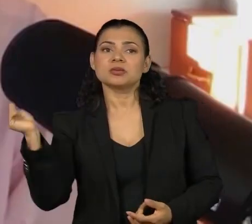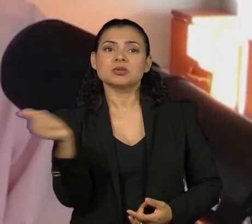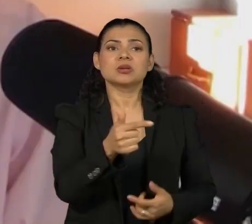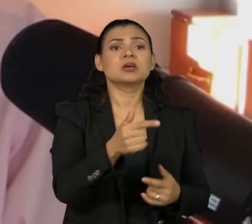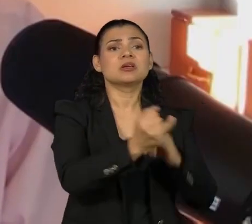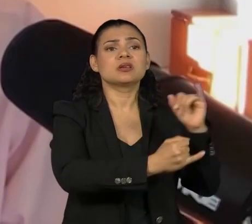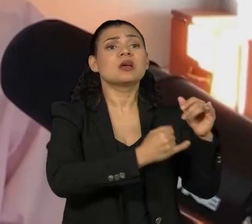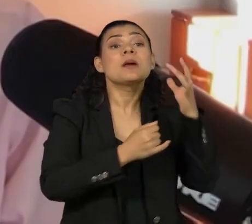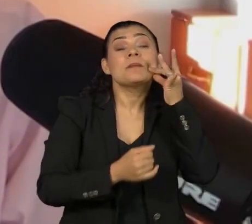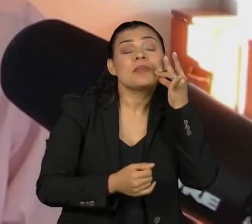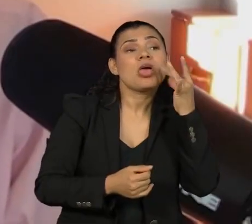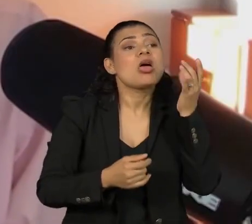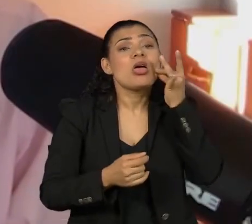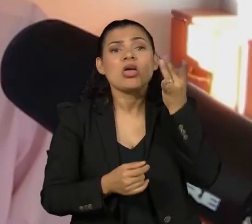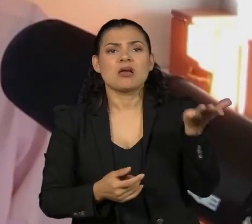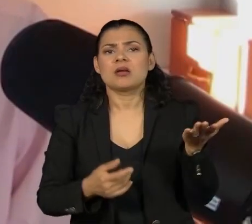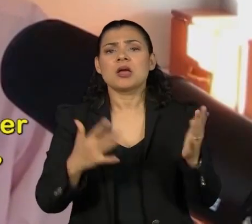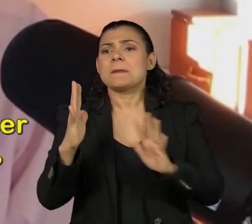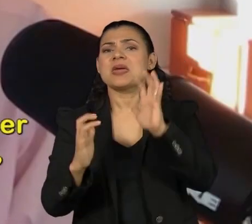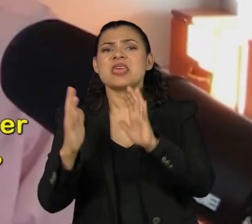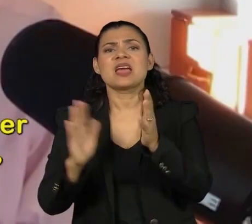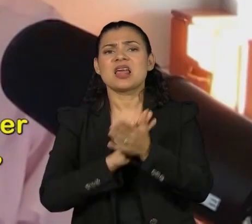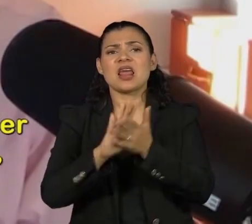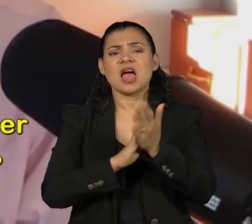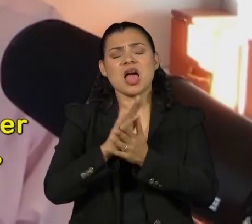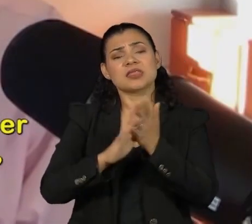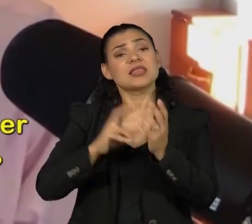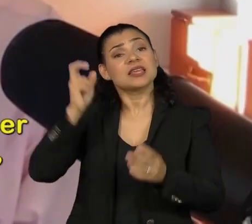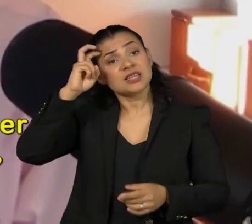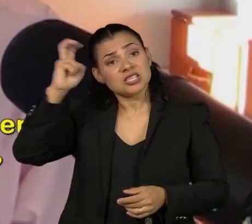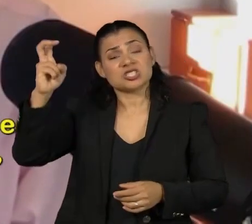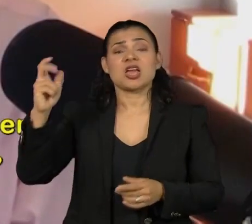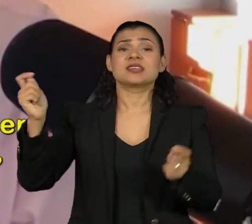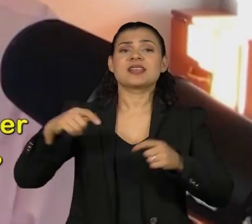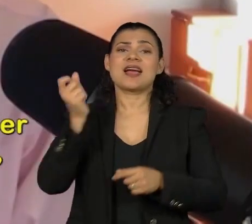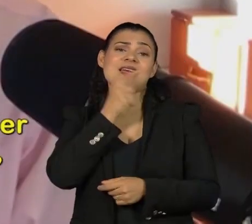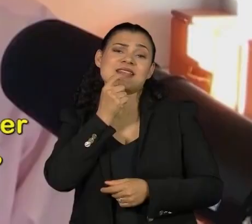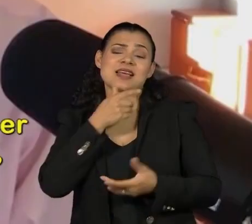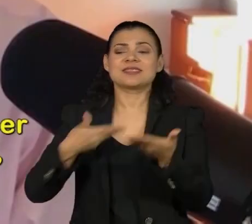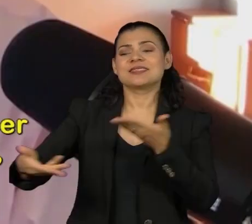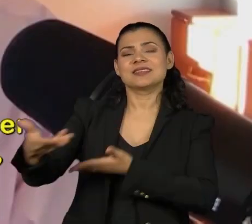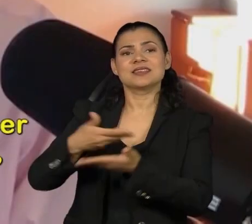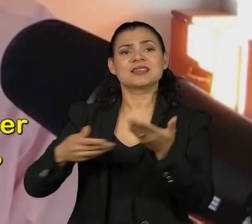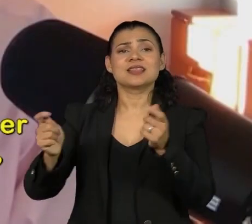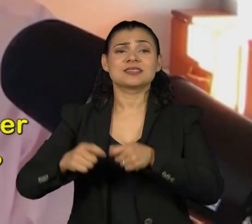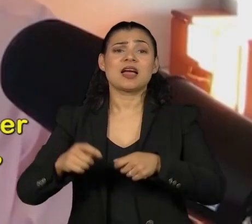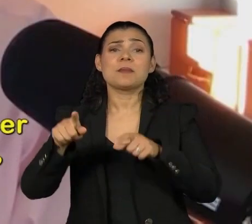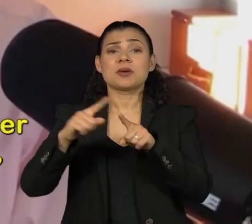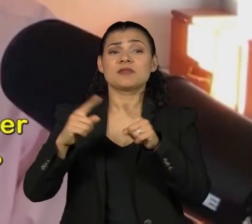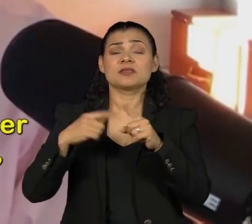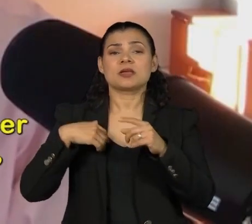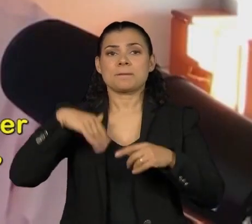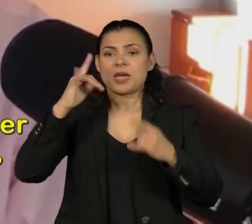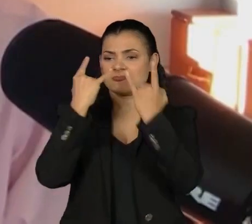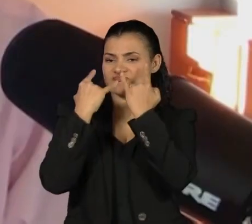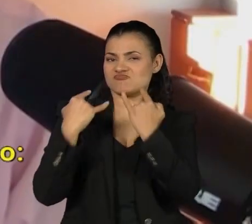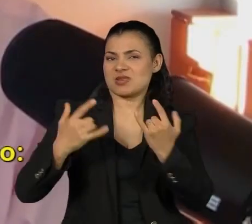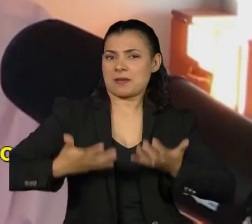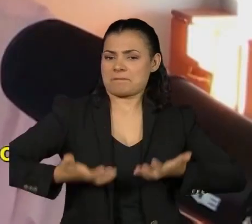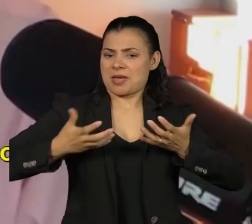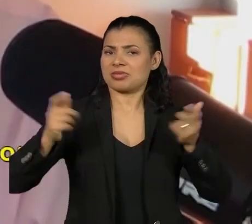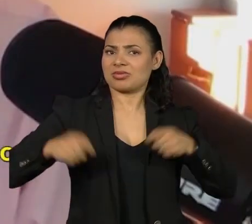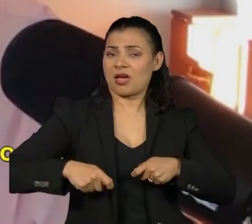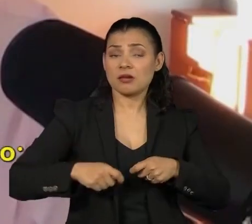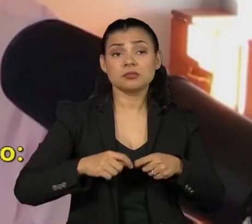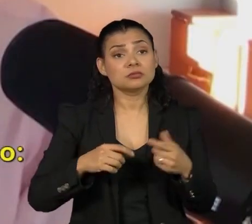with you. She's clever and witty. You can dial up how much you want her to be sexy or flirty or dirty or naughty.